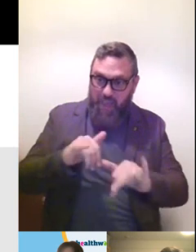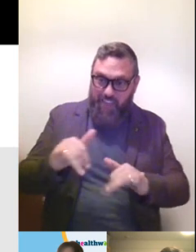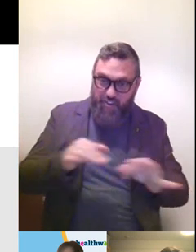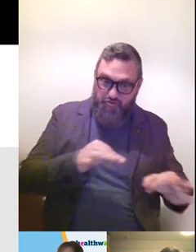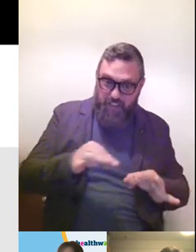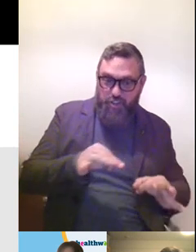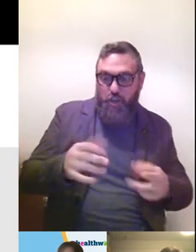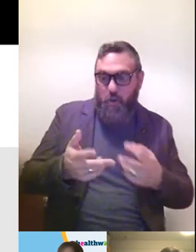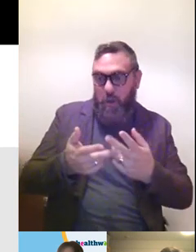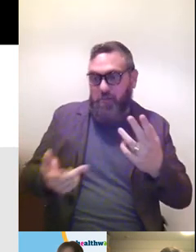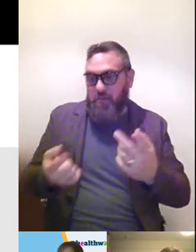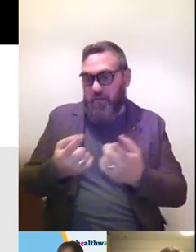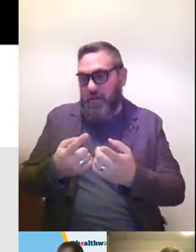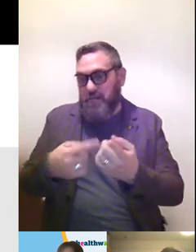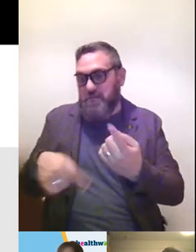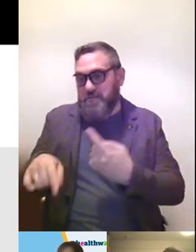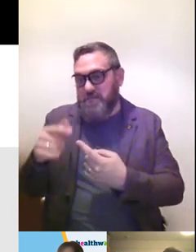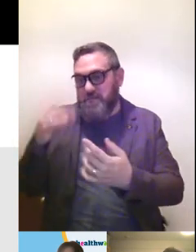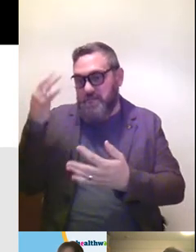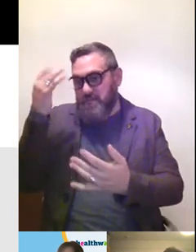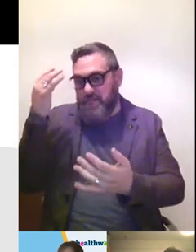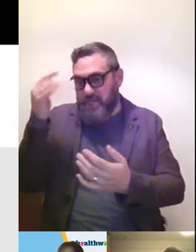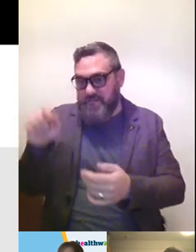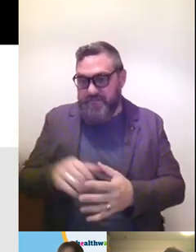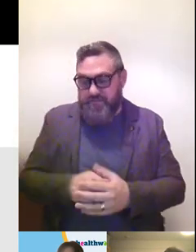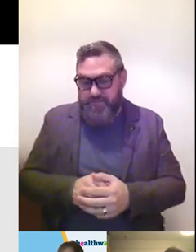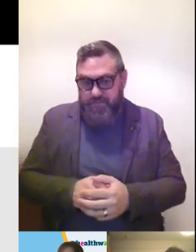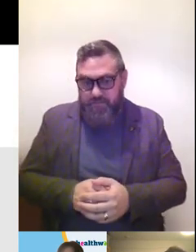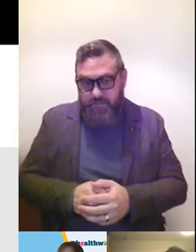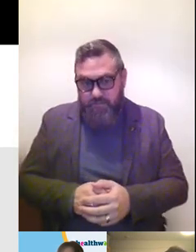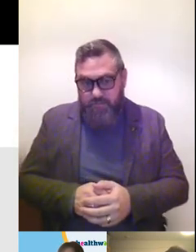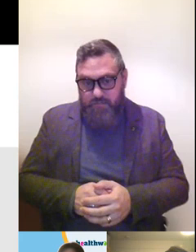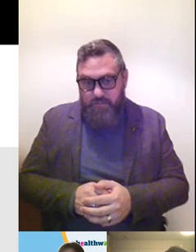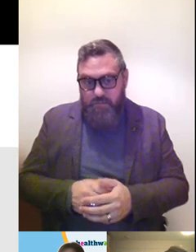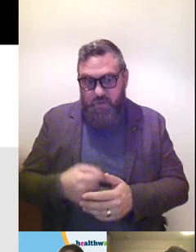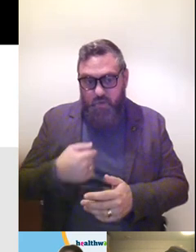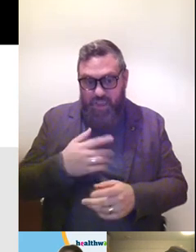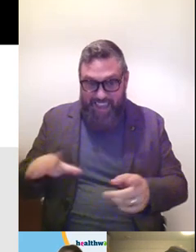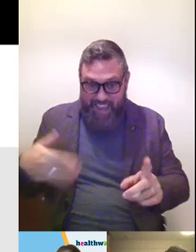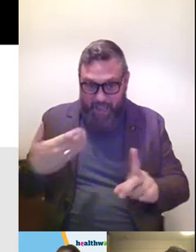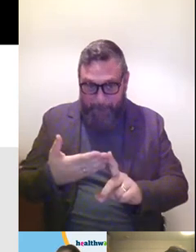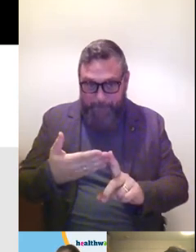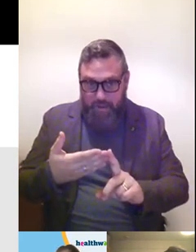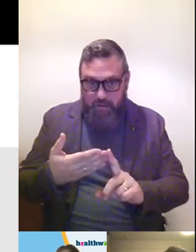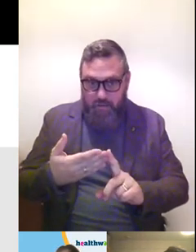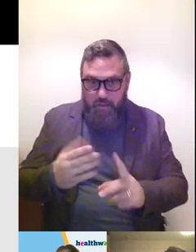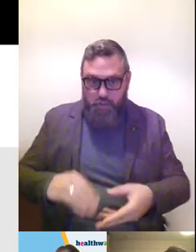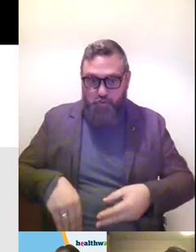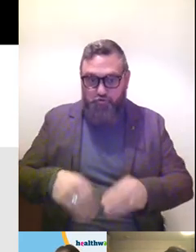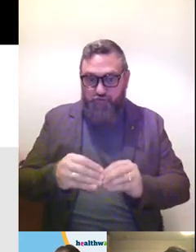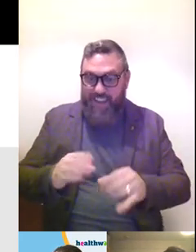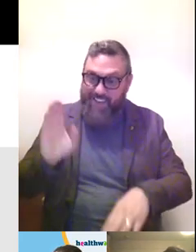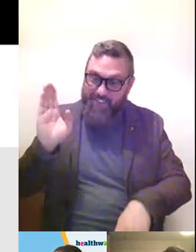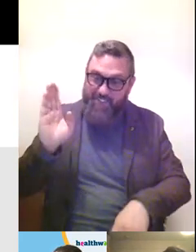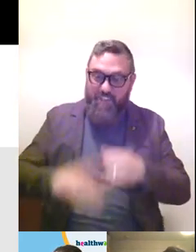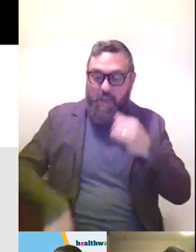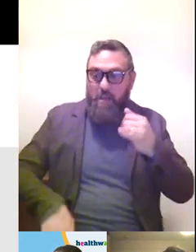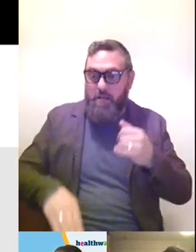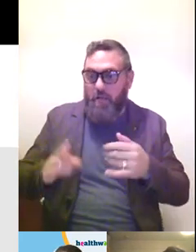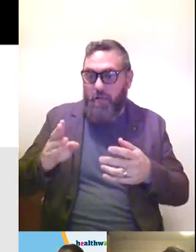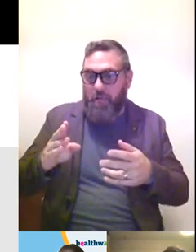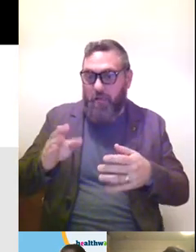other things that we're thinking about. And we will aim to produce a final version of this strategy, which